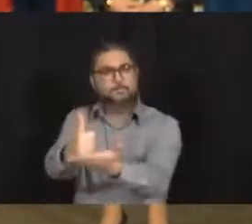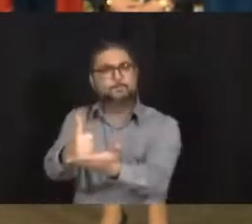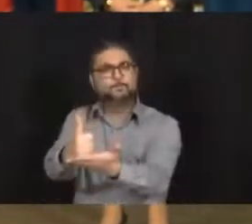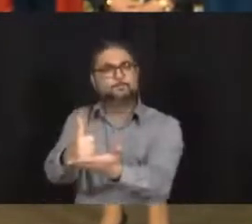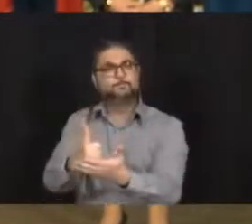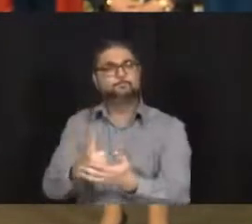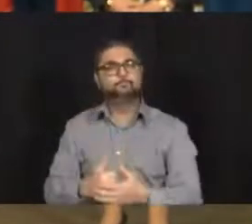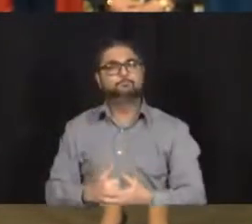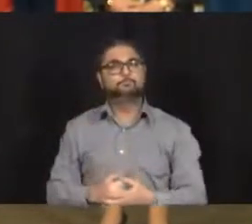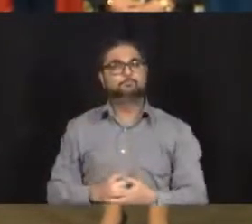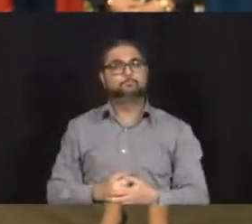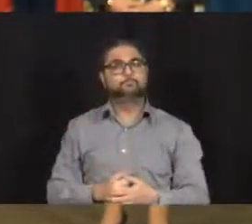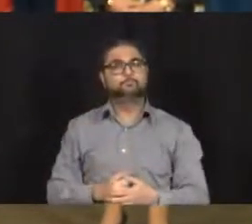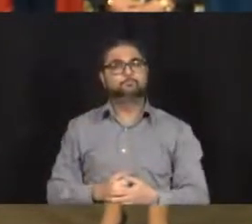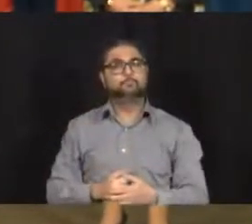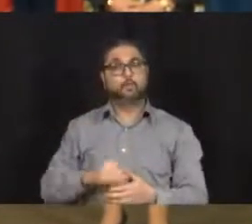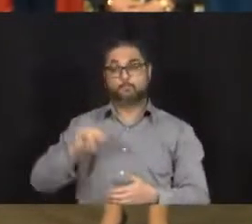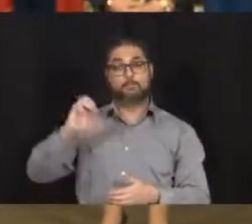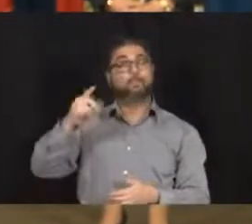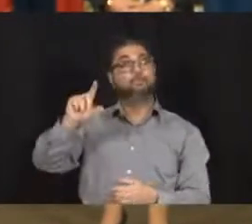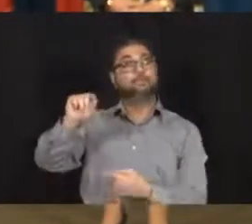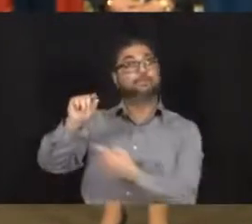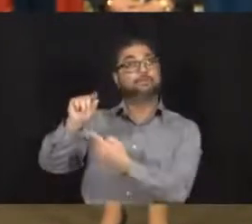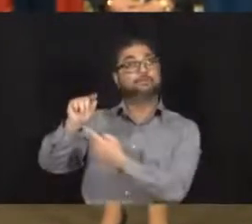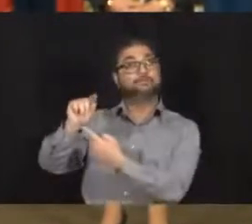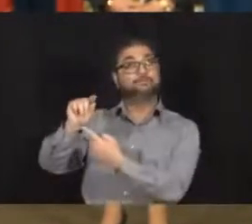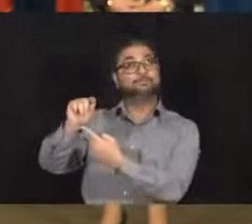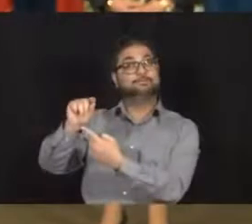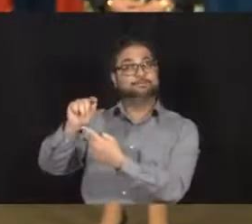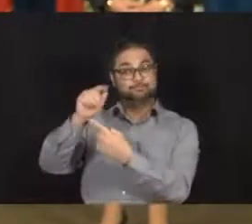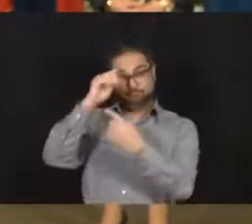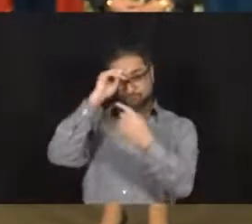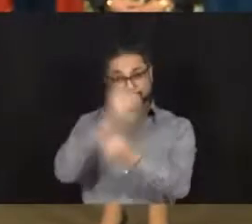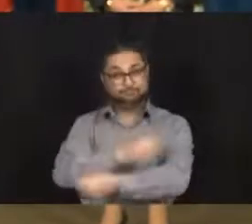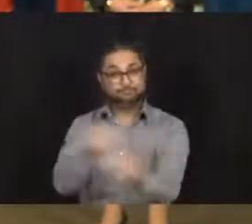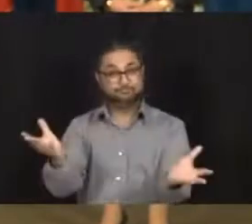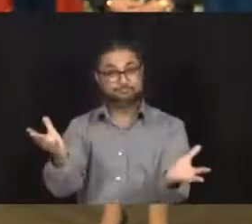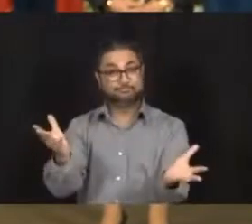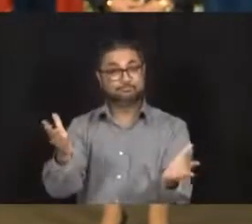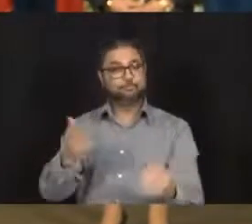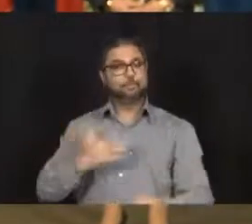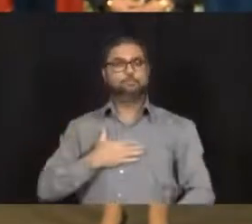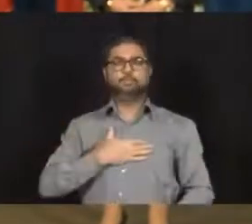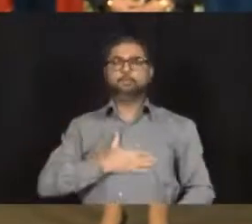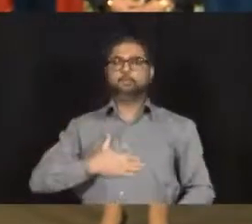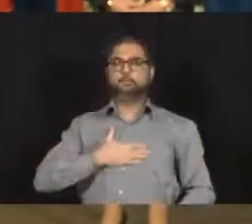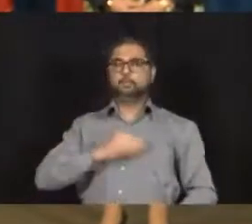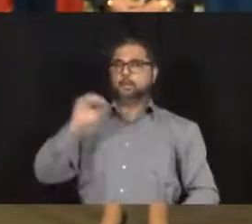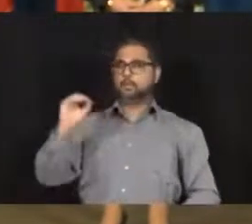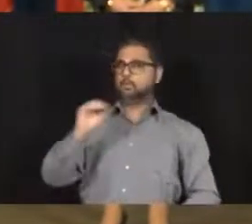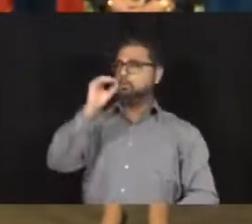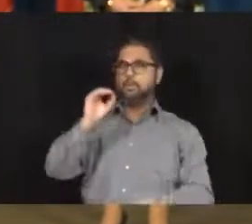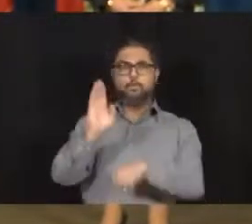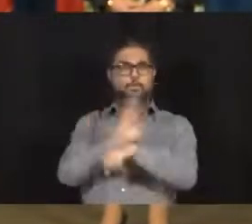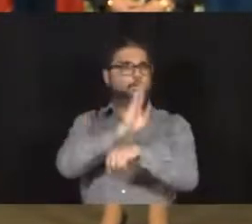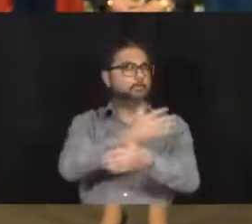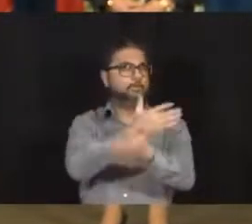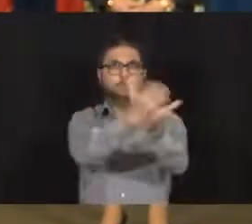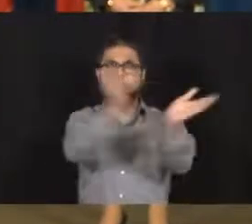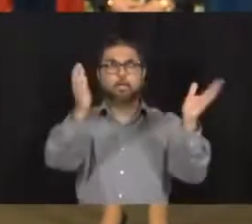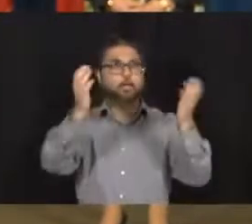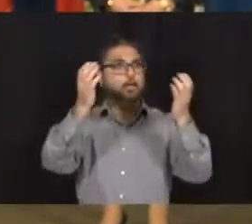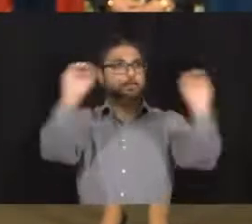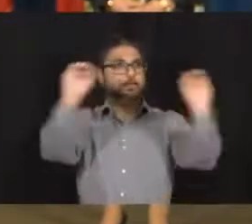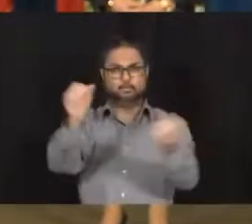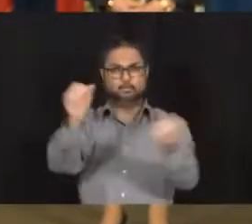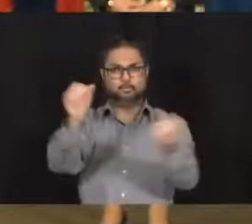20th, we issued a call to action. We asked Ontario companies to get in the fight, to retool, to